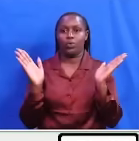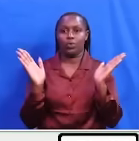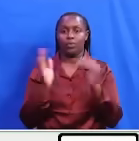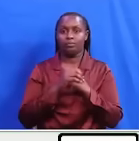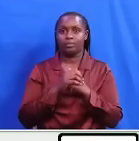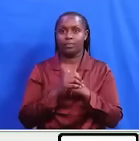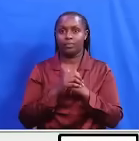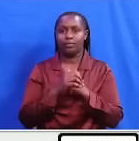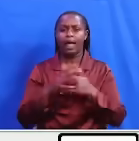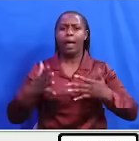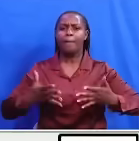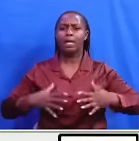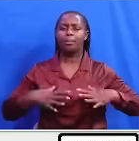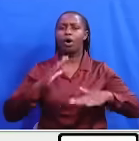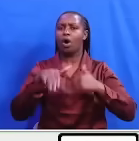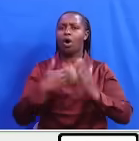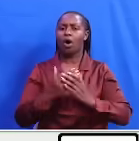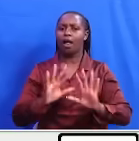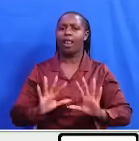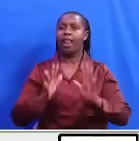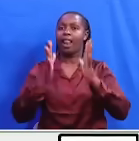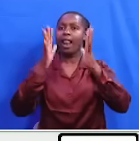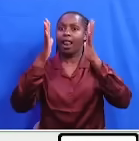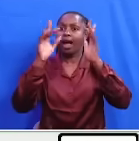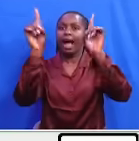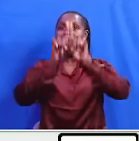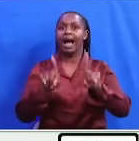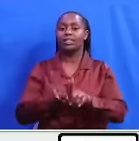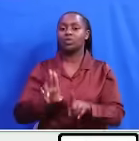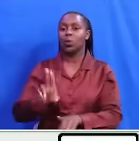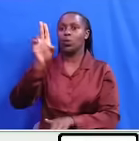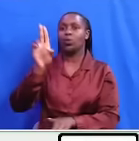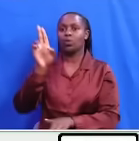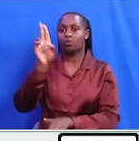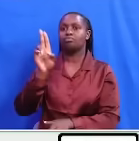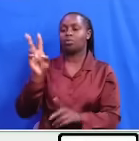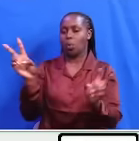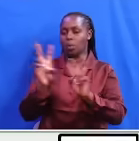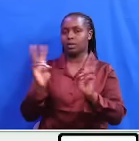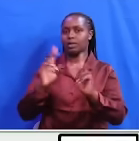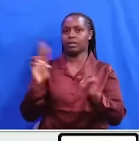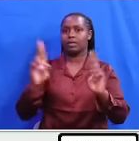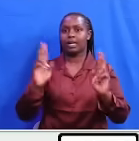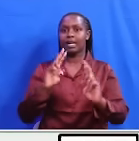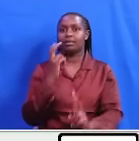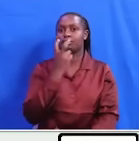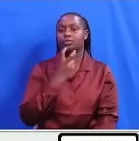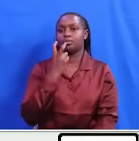A congregation bursting into cheers as former President Uhuru Kenyatta took to the podium. Asante